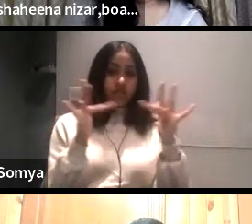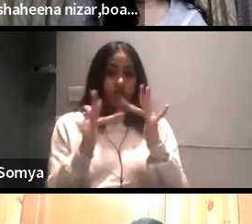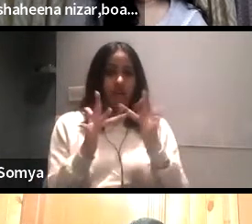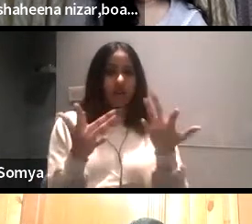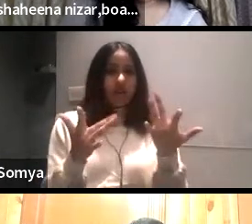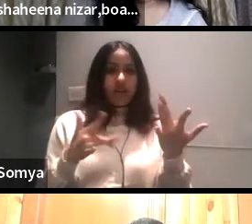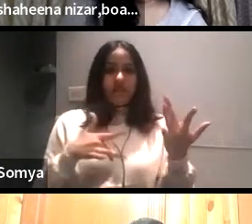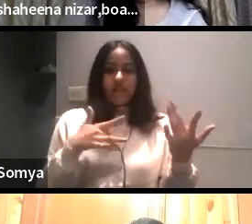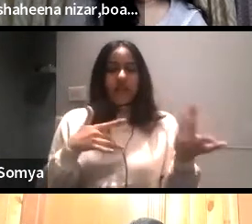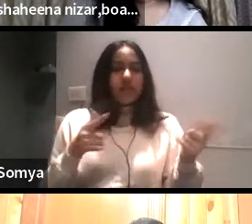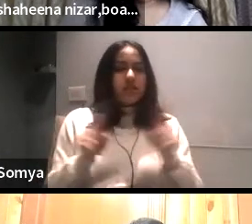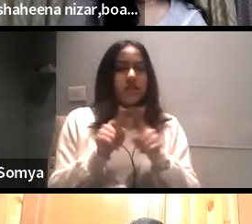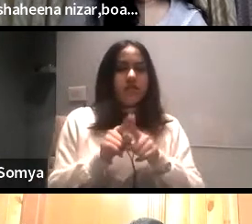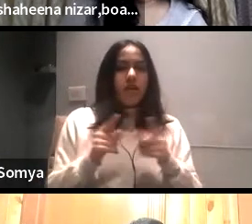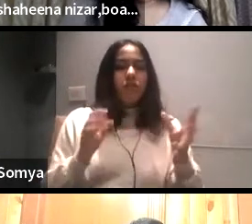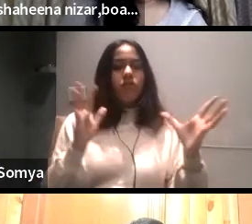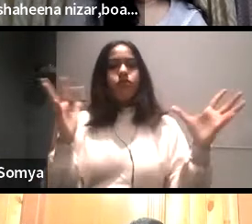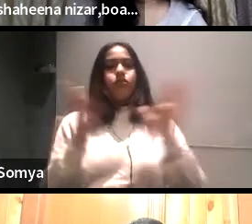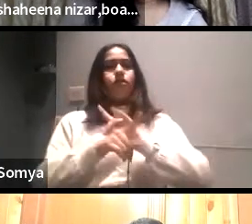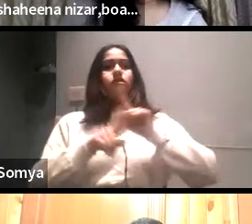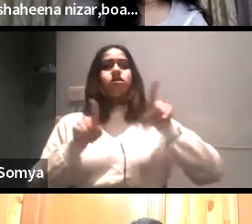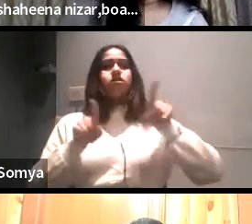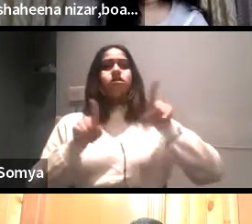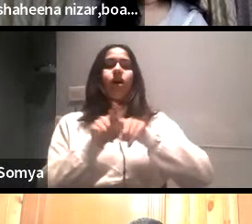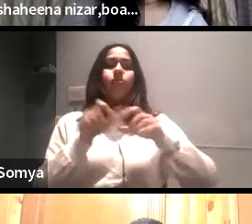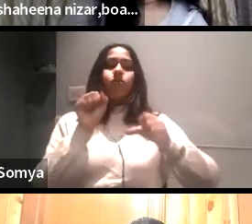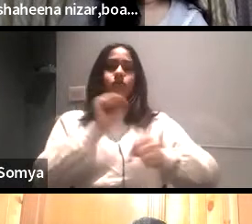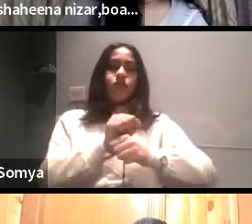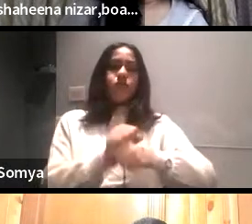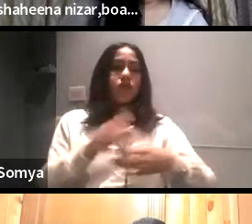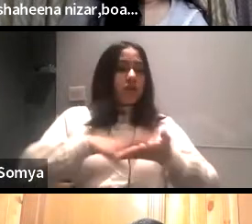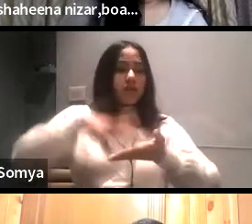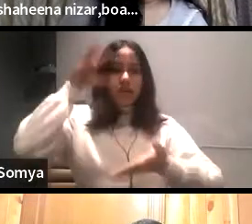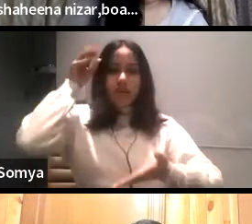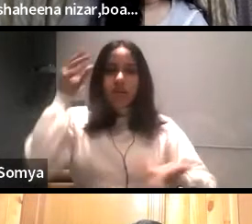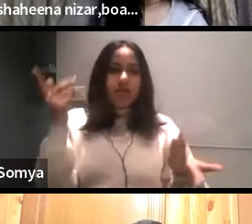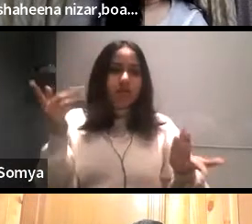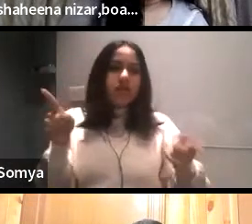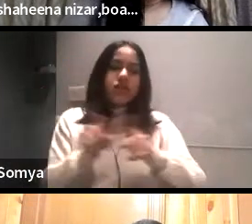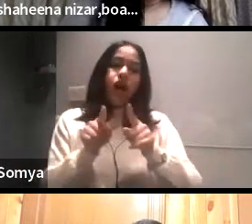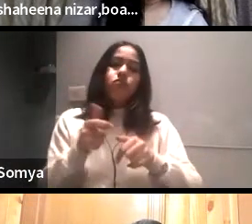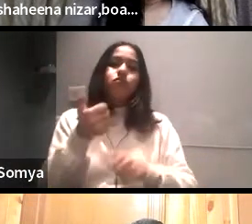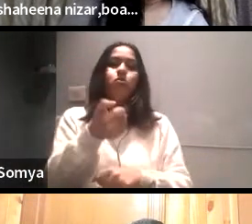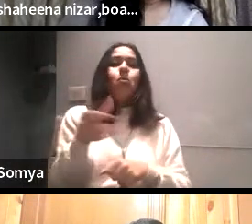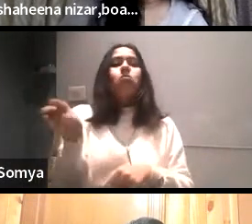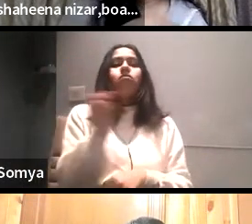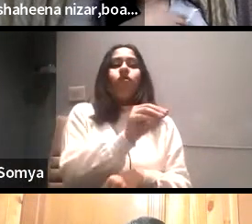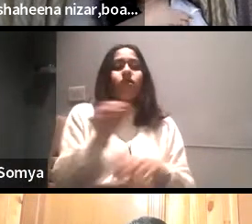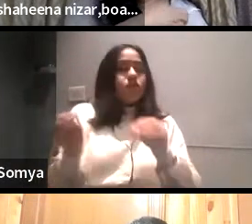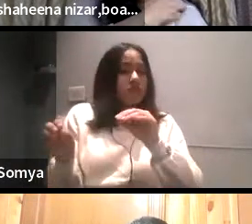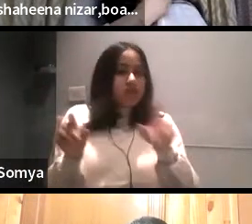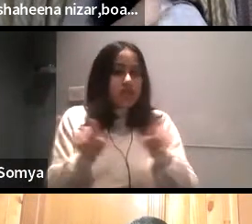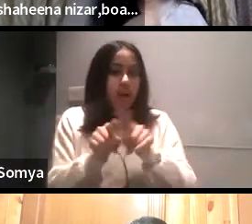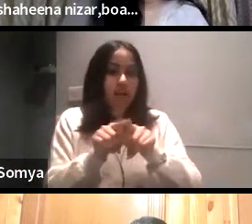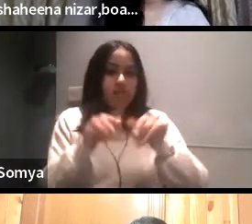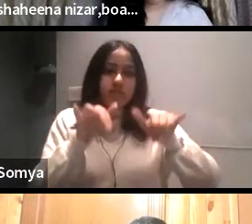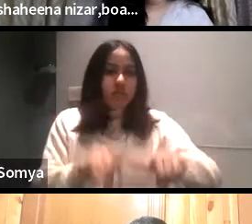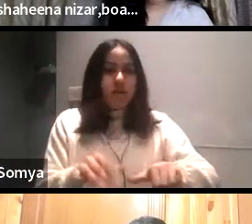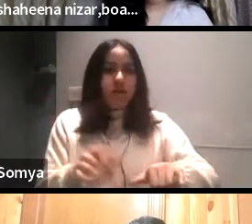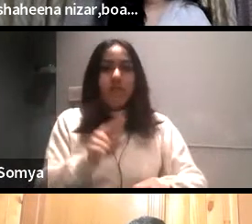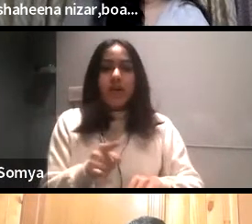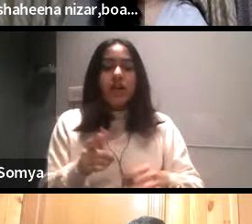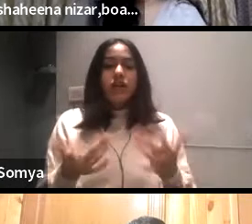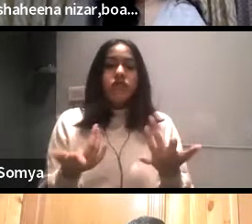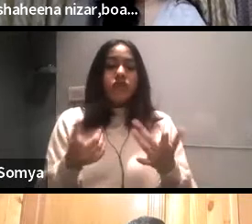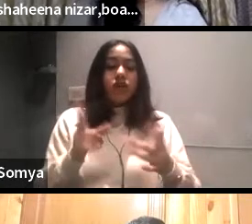allowing entire population to work, learn and operate remotely, are here to stay. We now